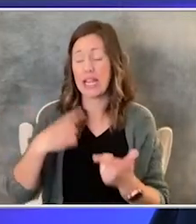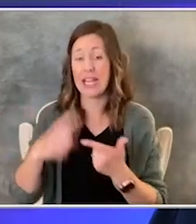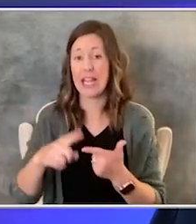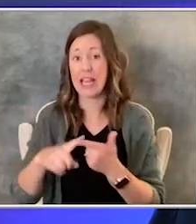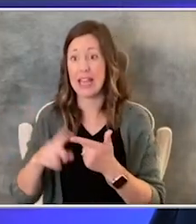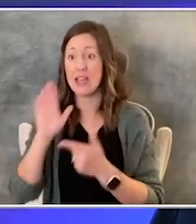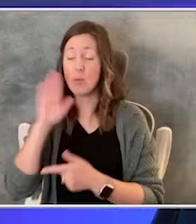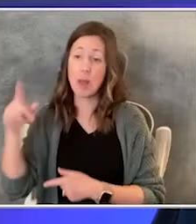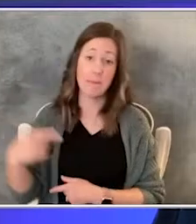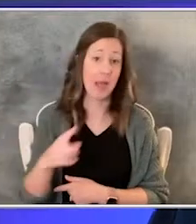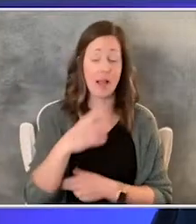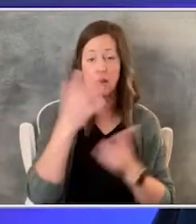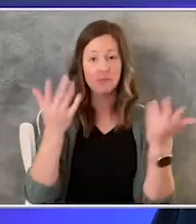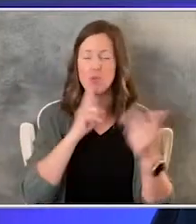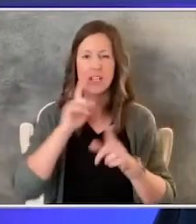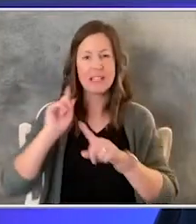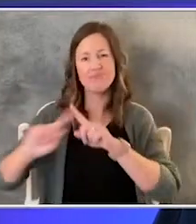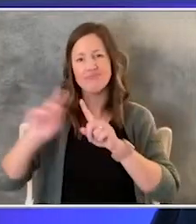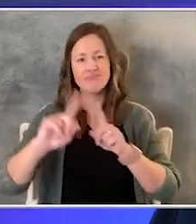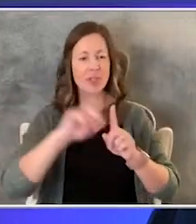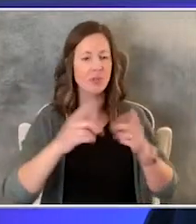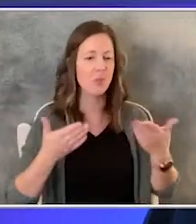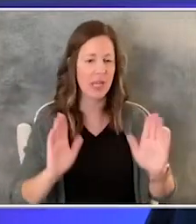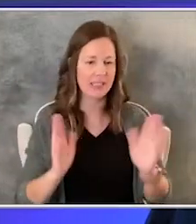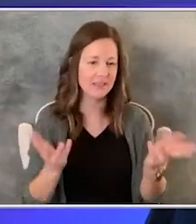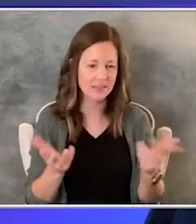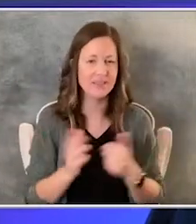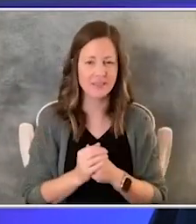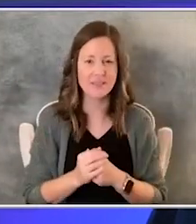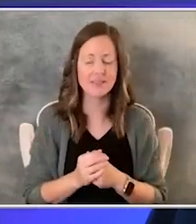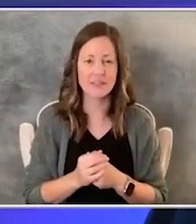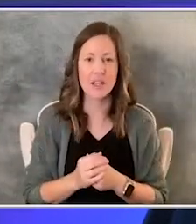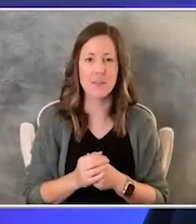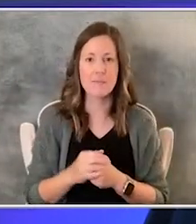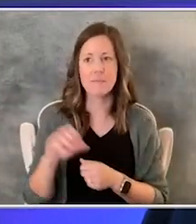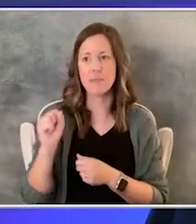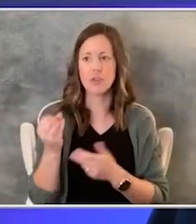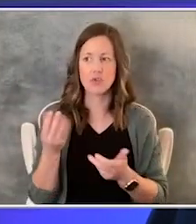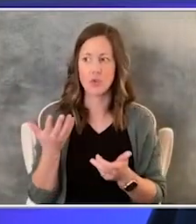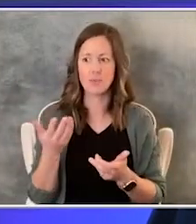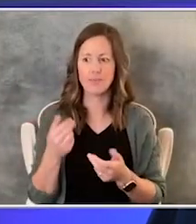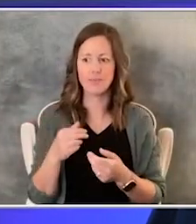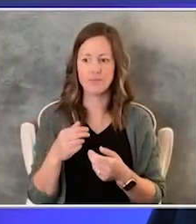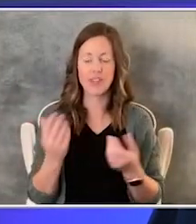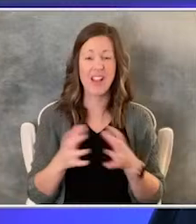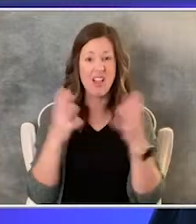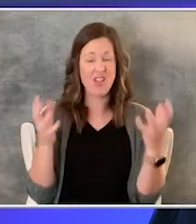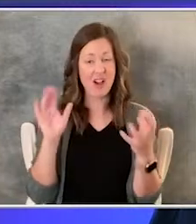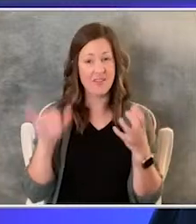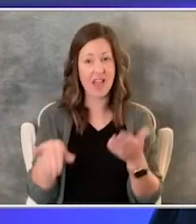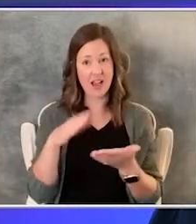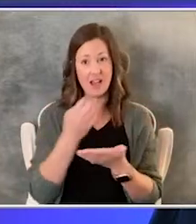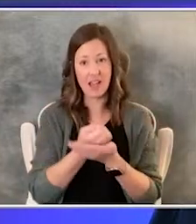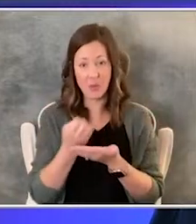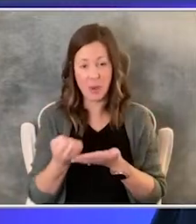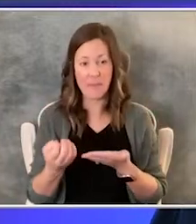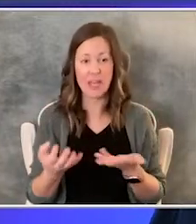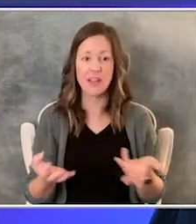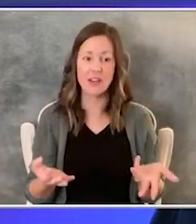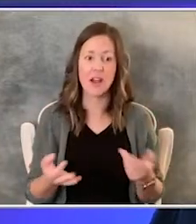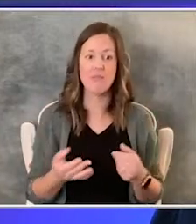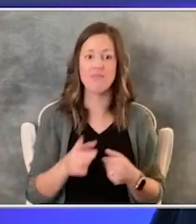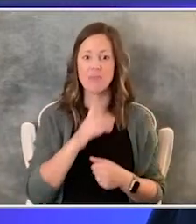time, but it seemed like it was a little bit longer to recover from that. It was longer to recover from that. And